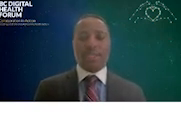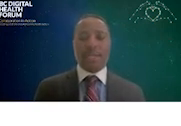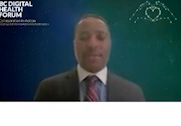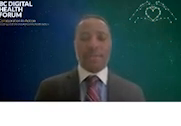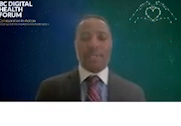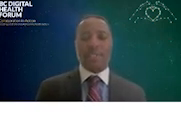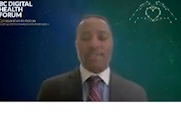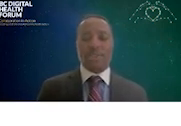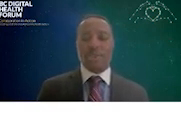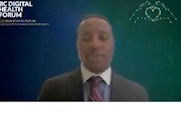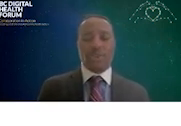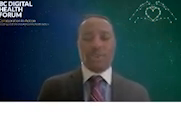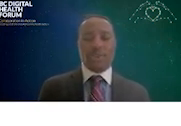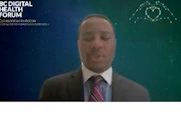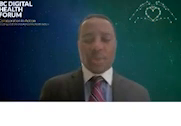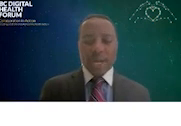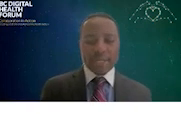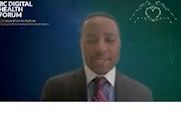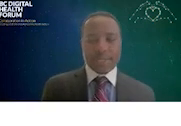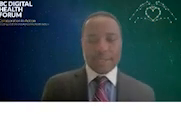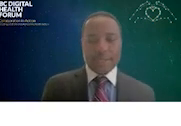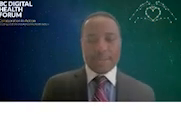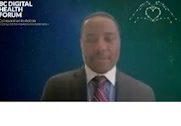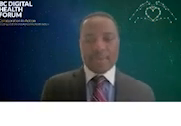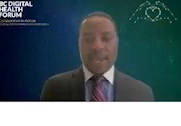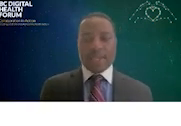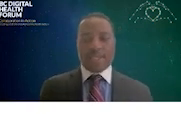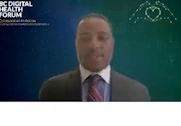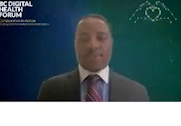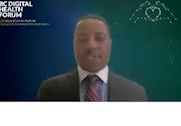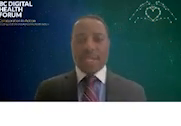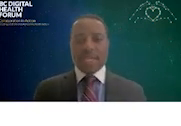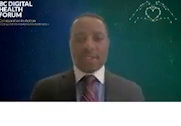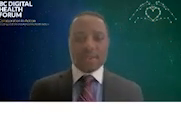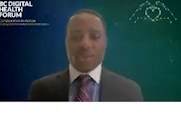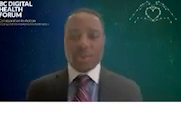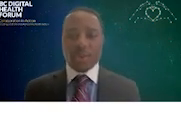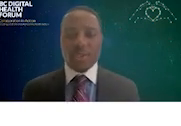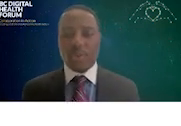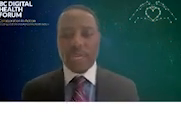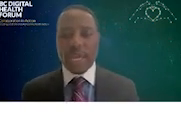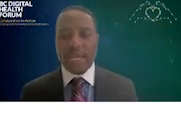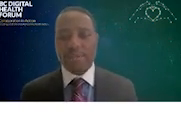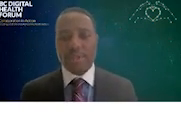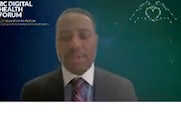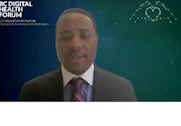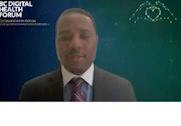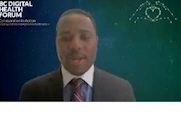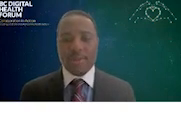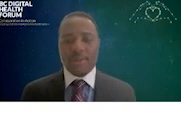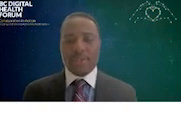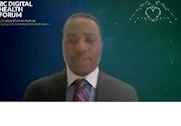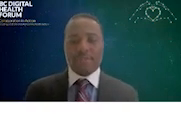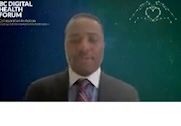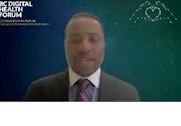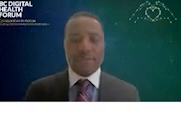see down here to your right. As of the date of this report, we have